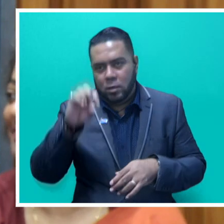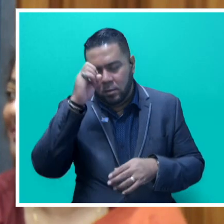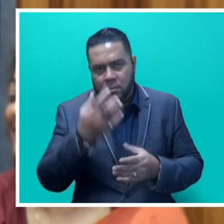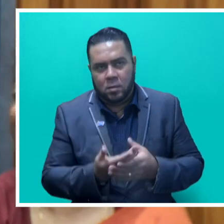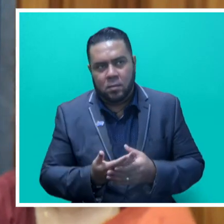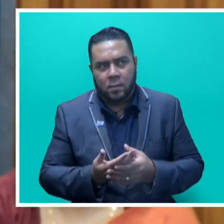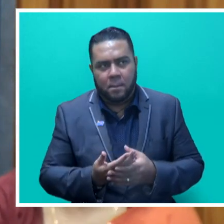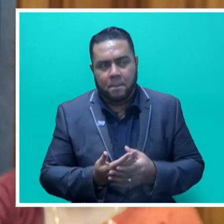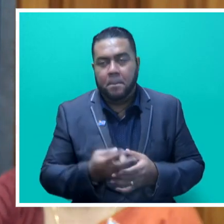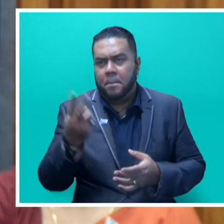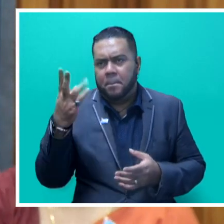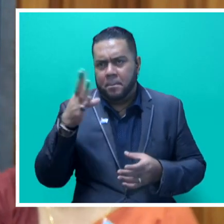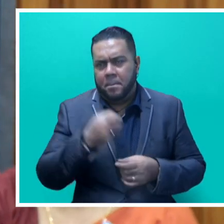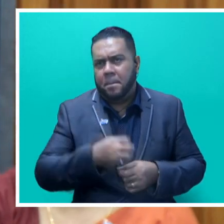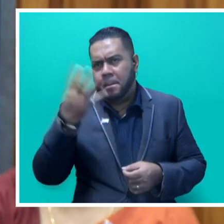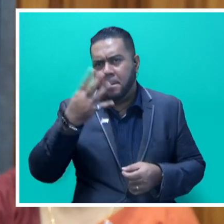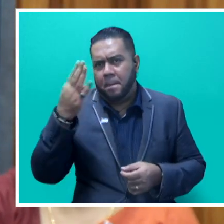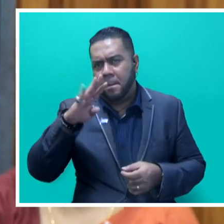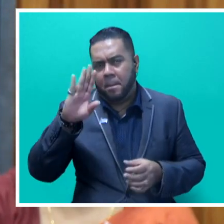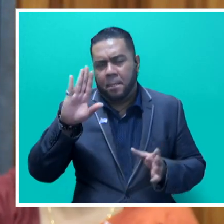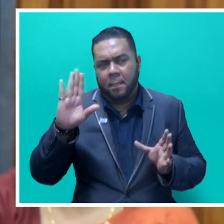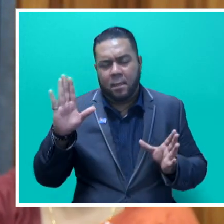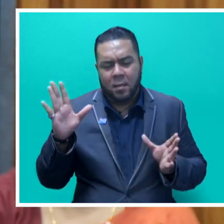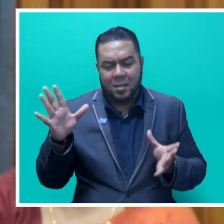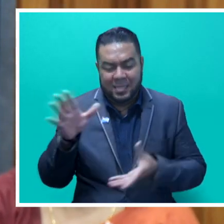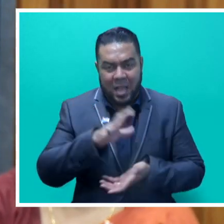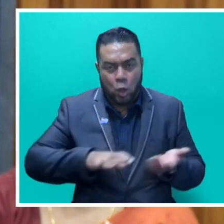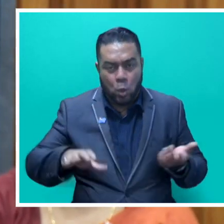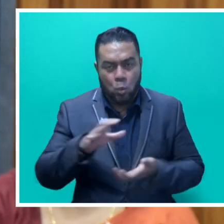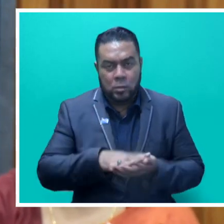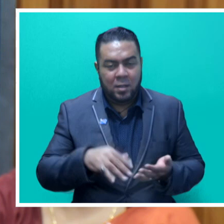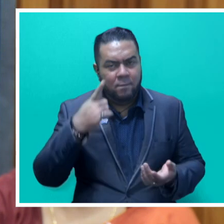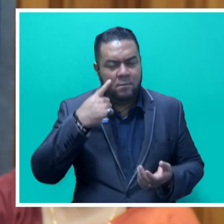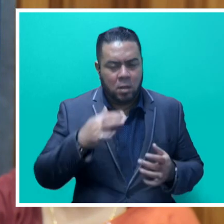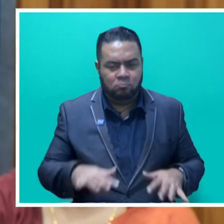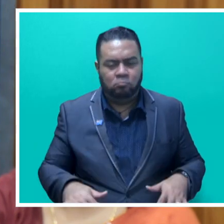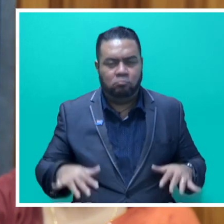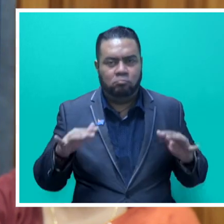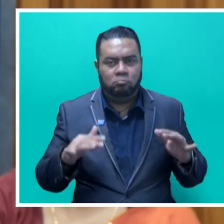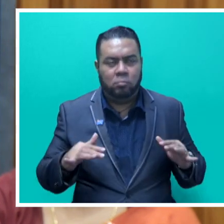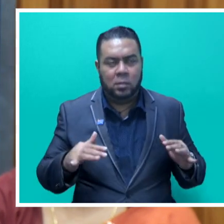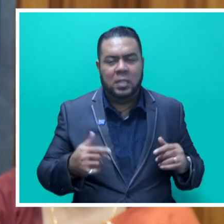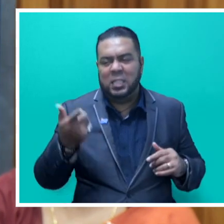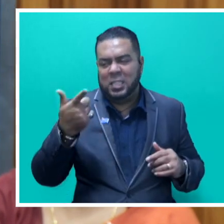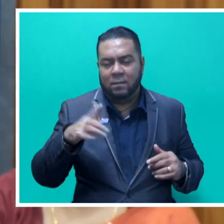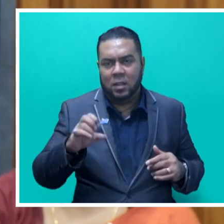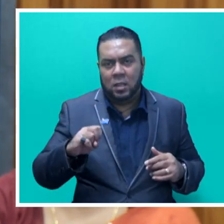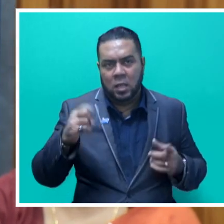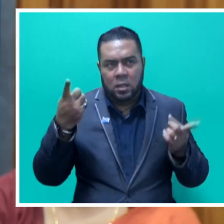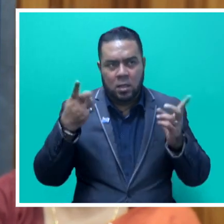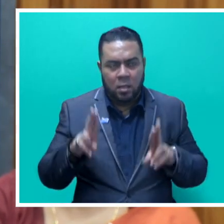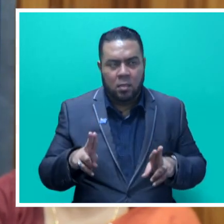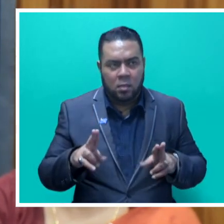has experienced a total of 14 cyclones and flood events which cumulatively accounted for over 70 deaths and